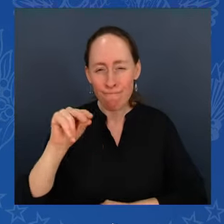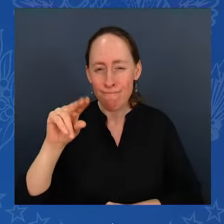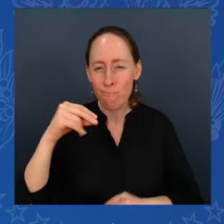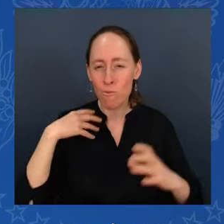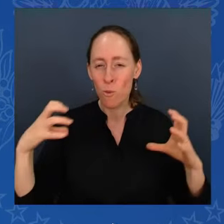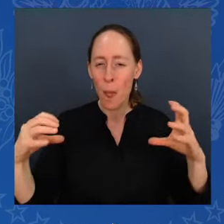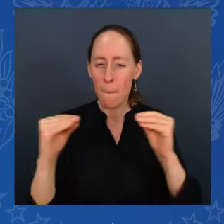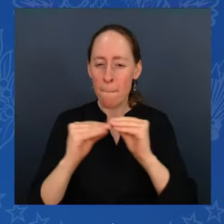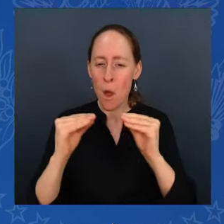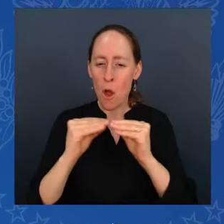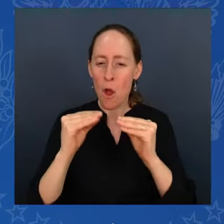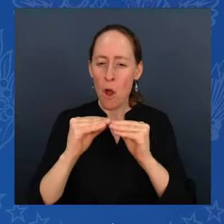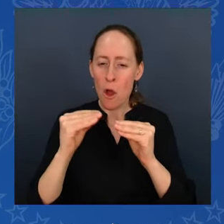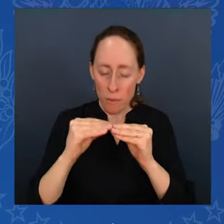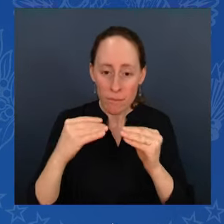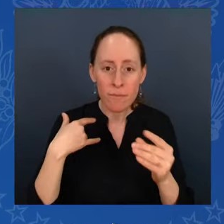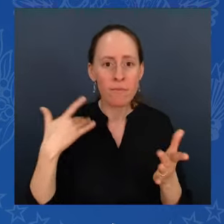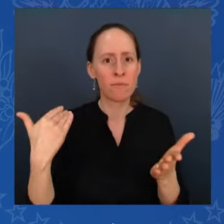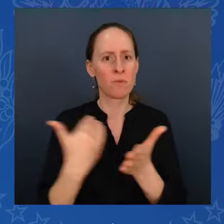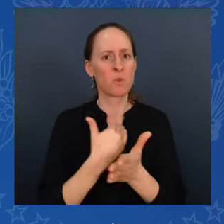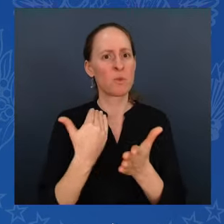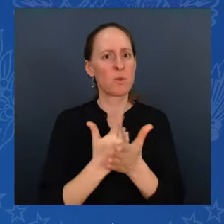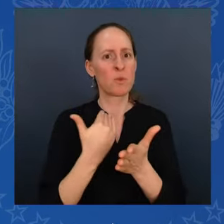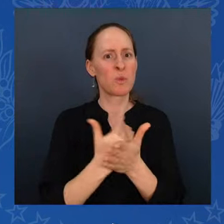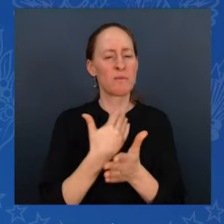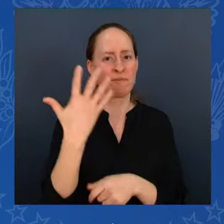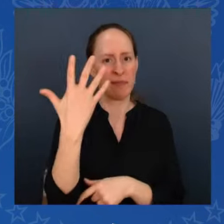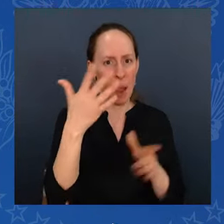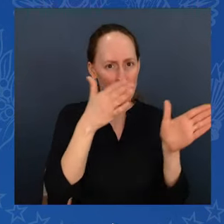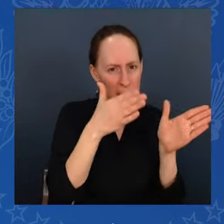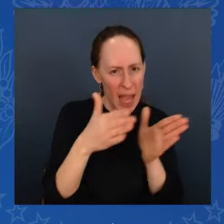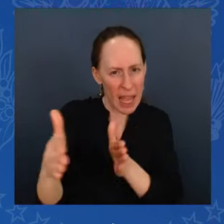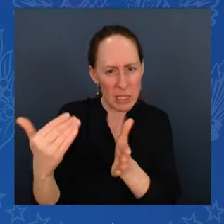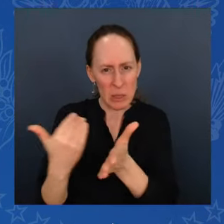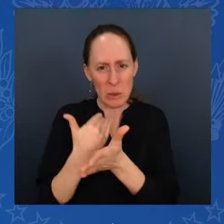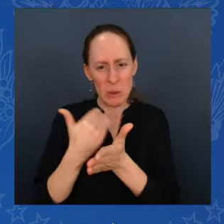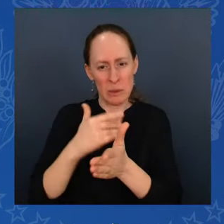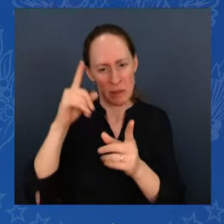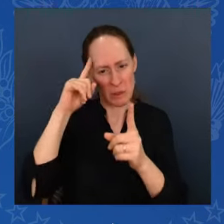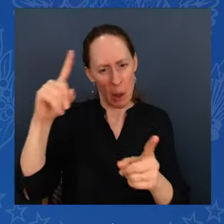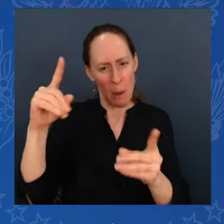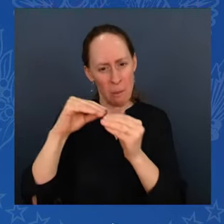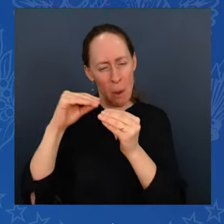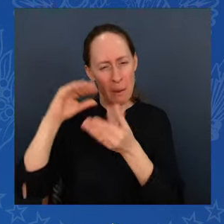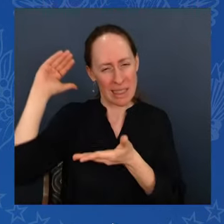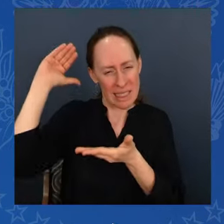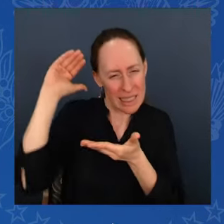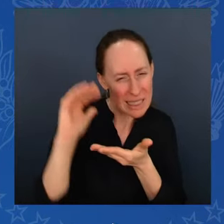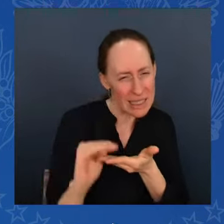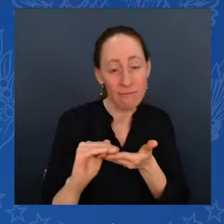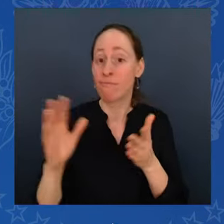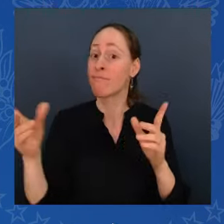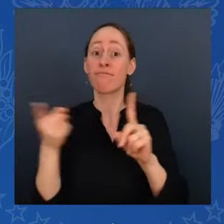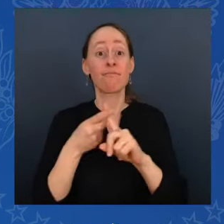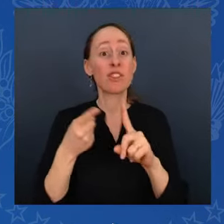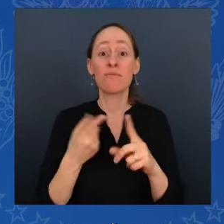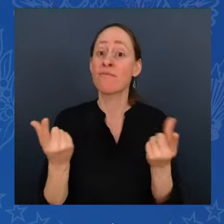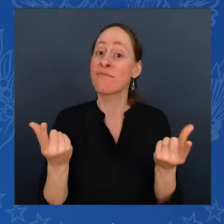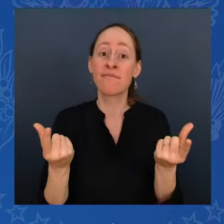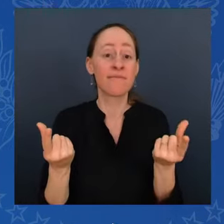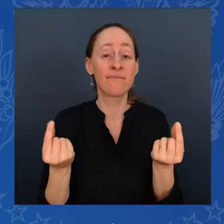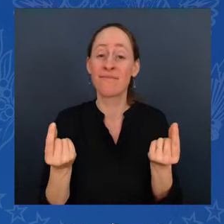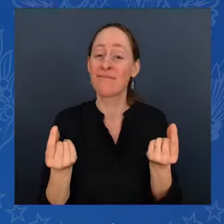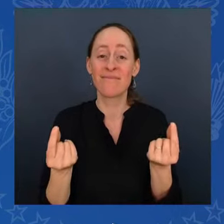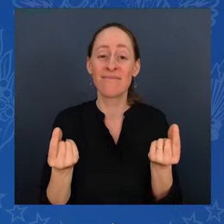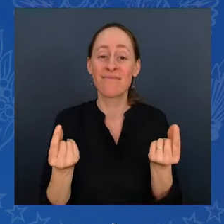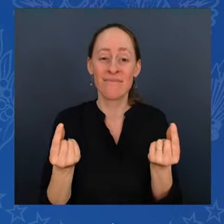debt for more than 30 million Americans since I started my administration. First, my administration will propose a new rule to